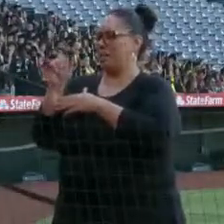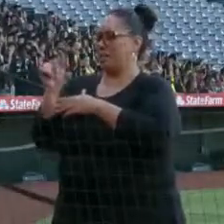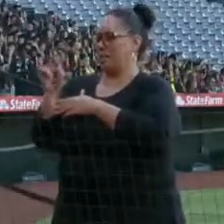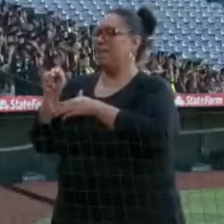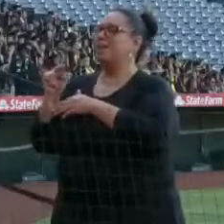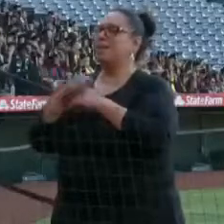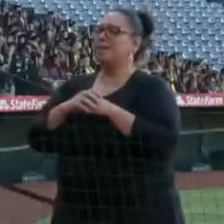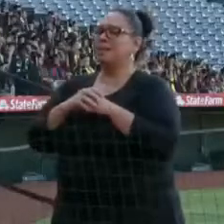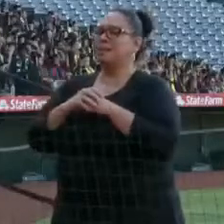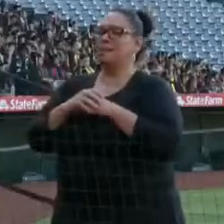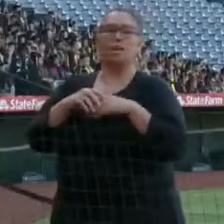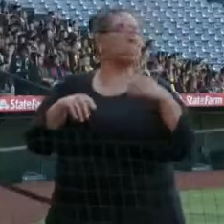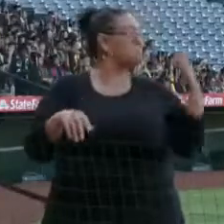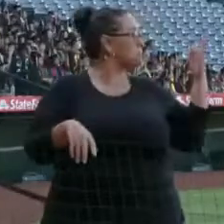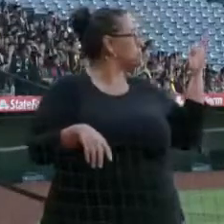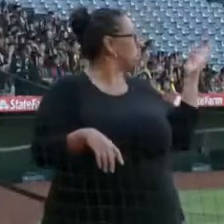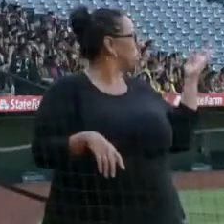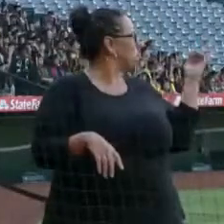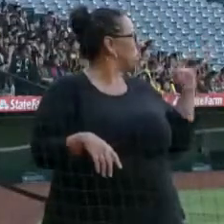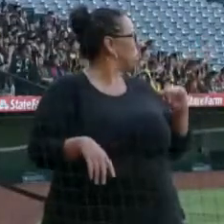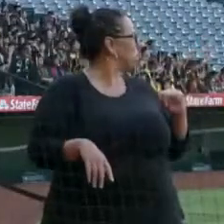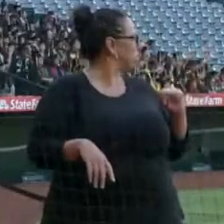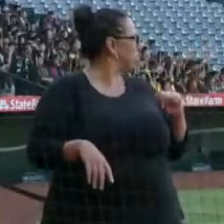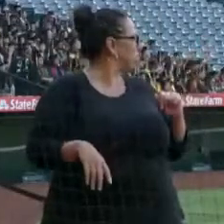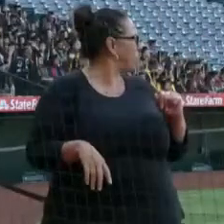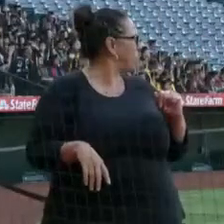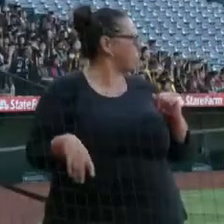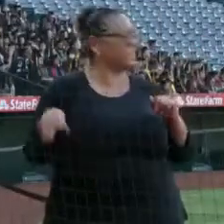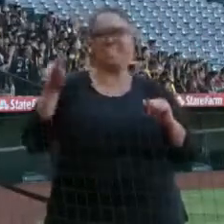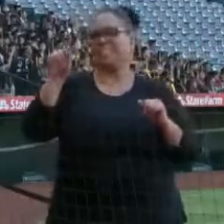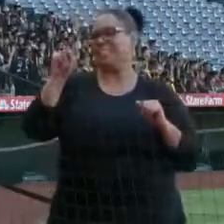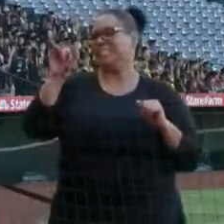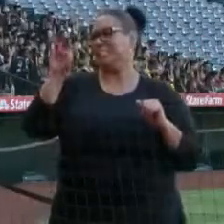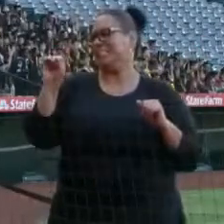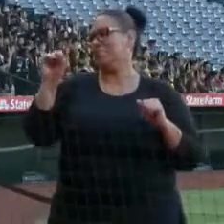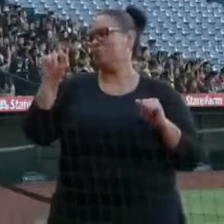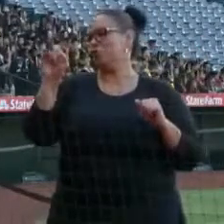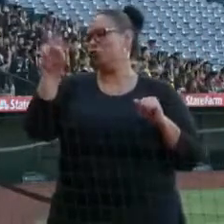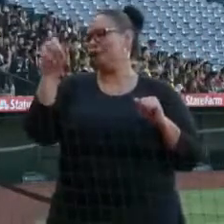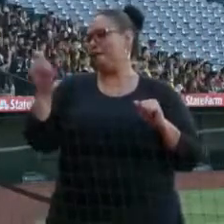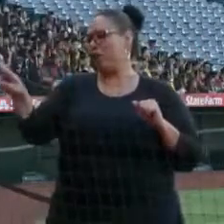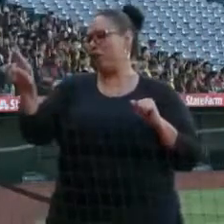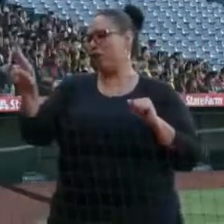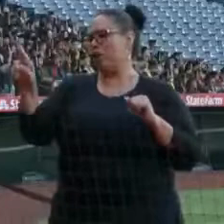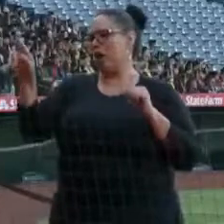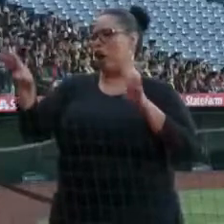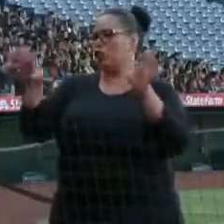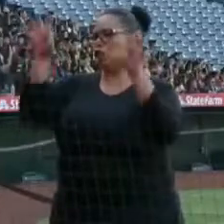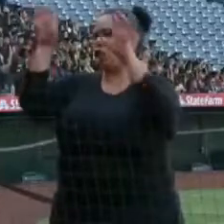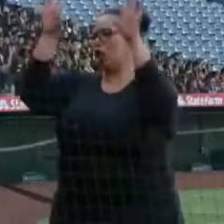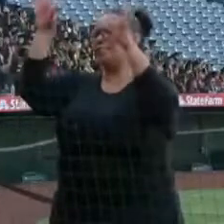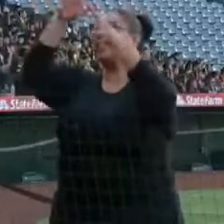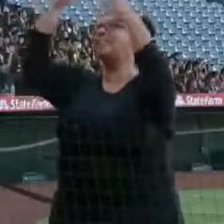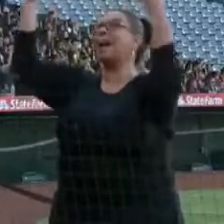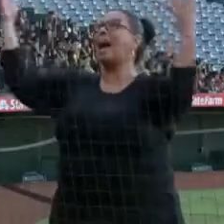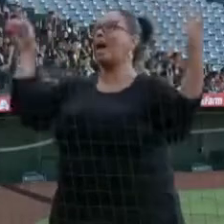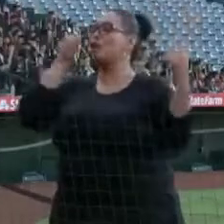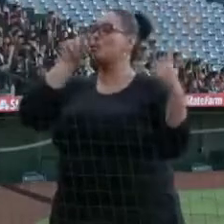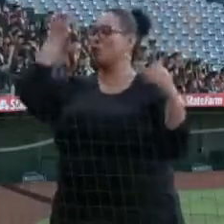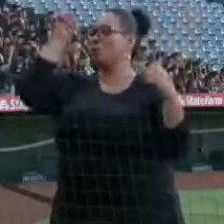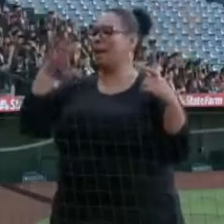Tim Trevor, History. A Circus in the Sky, Birdmen, Barnstormers, and the Era